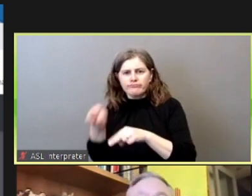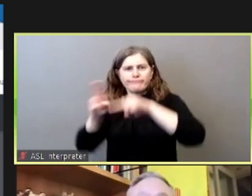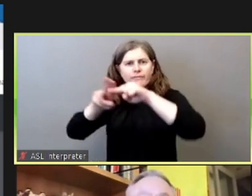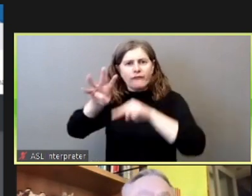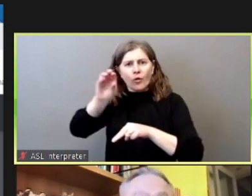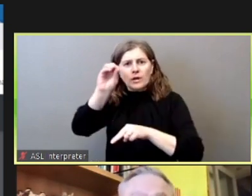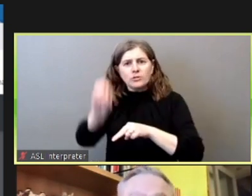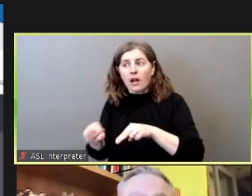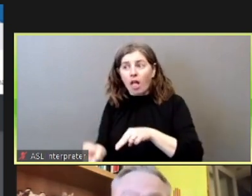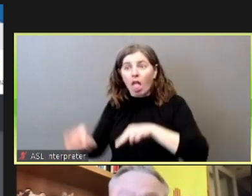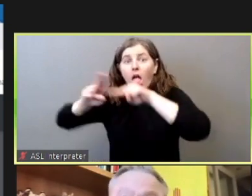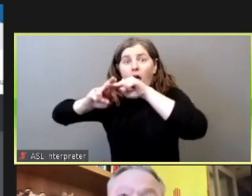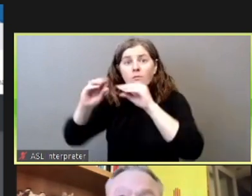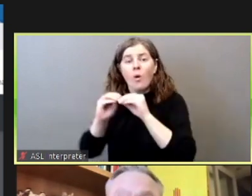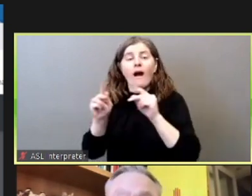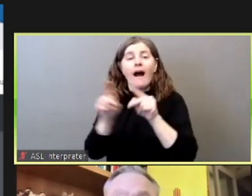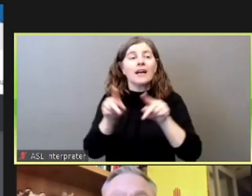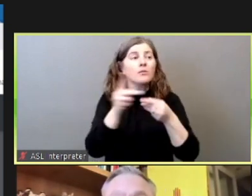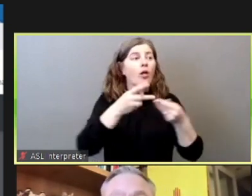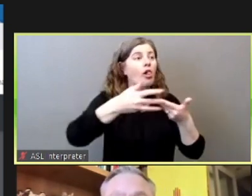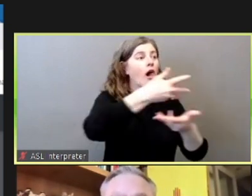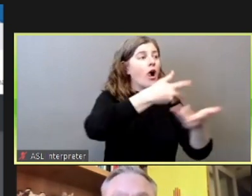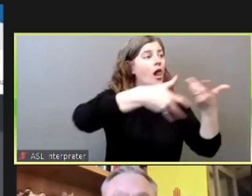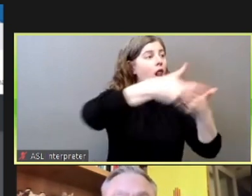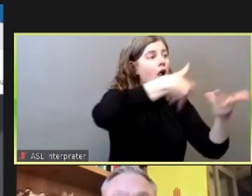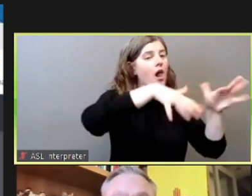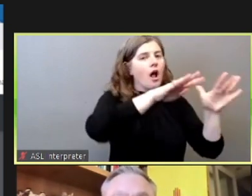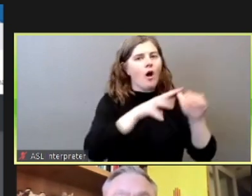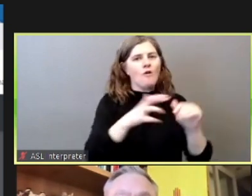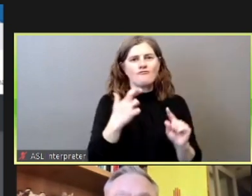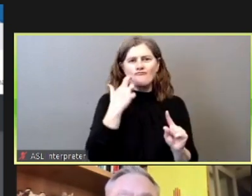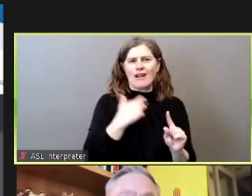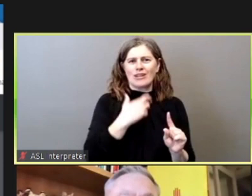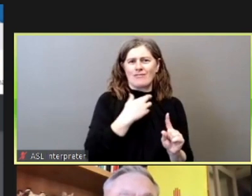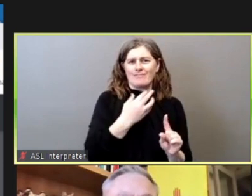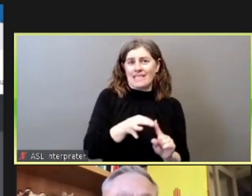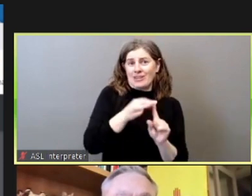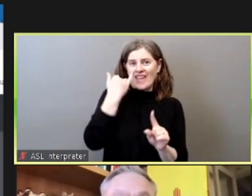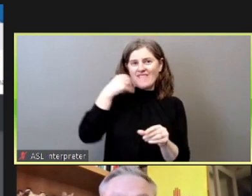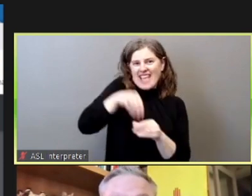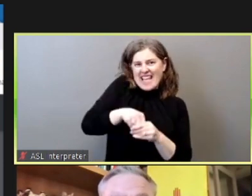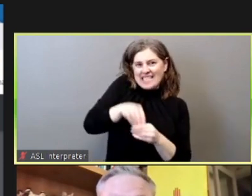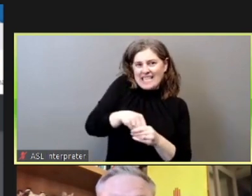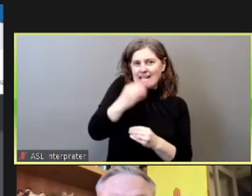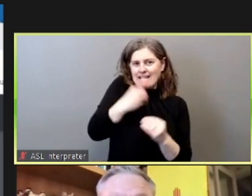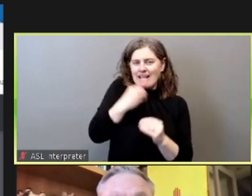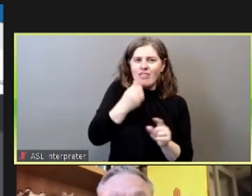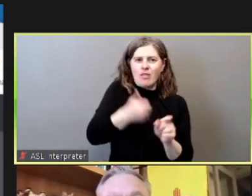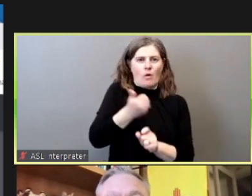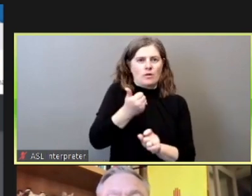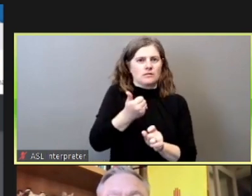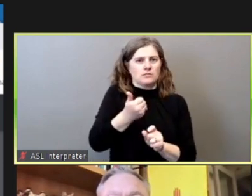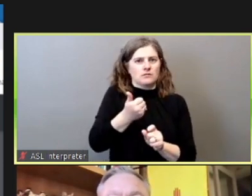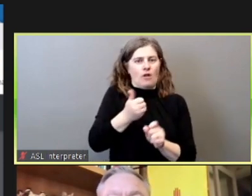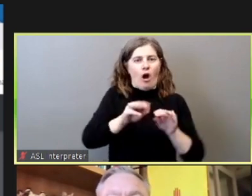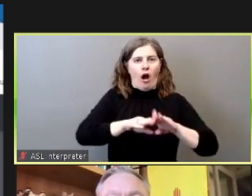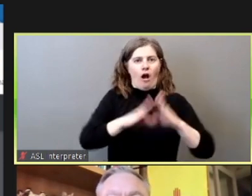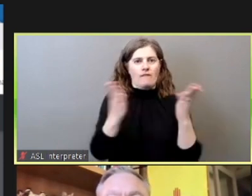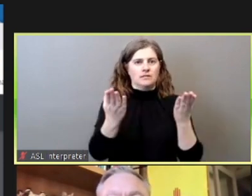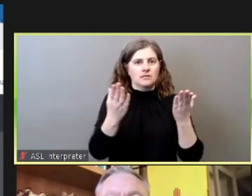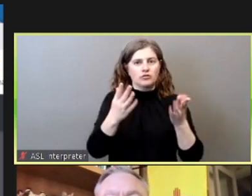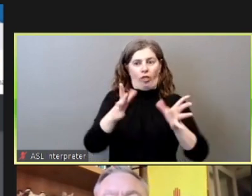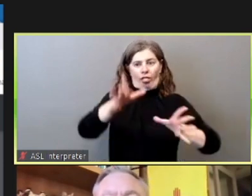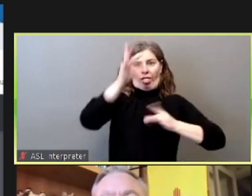and about, restaurants may be, particularly indoor dining, one of the single most vulnerable places to get COVID.